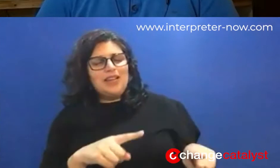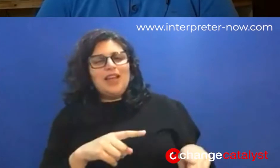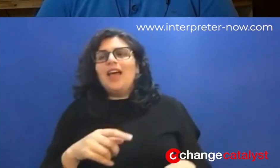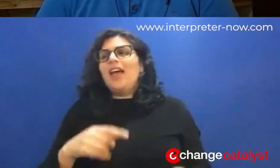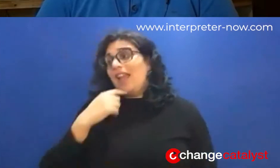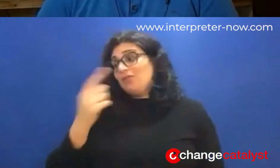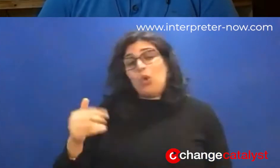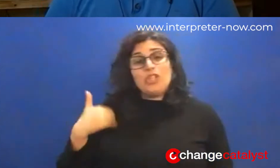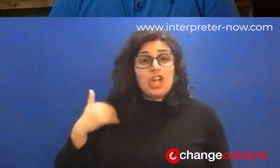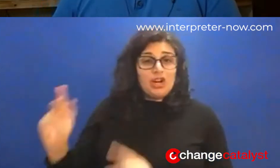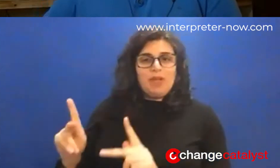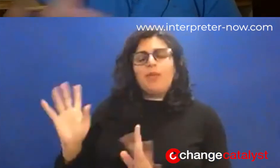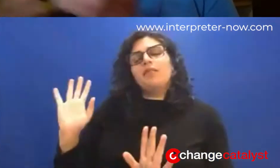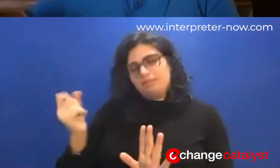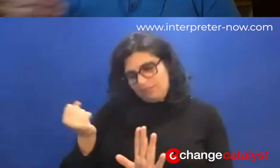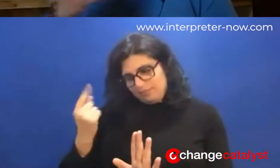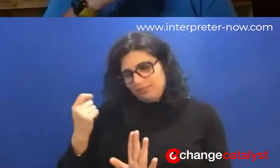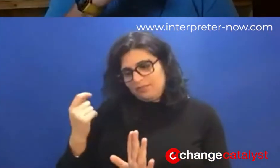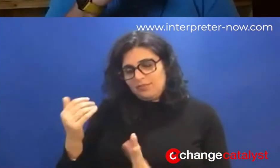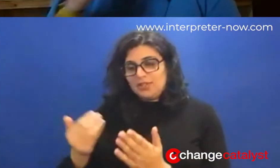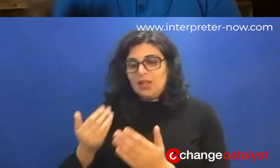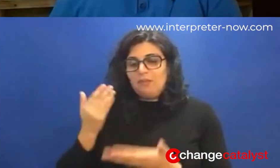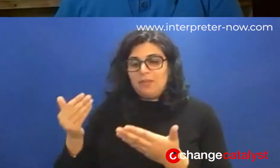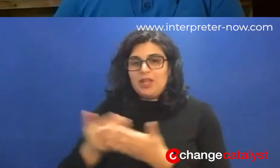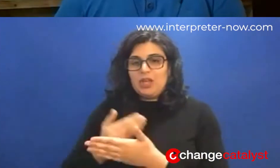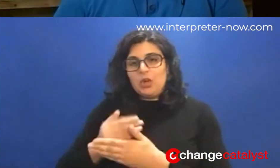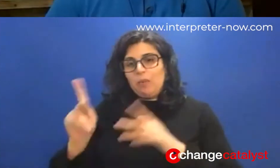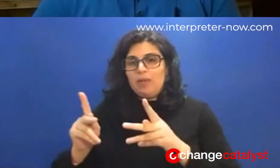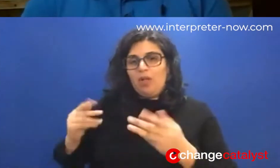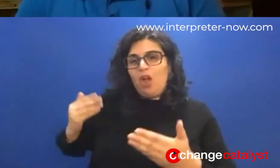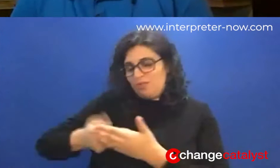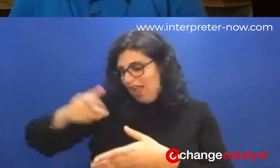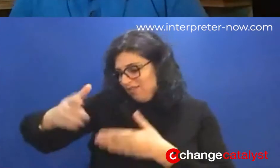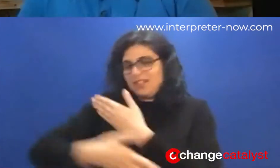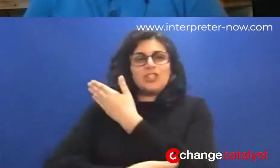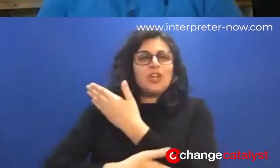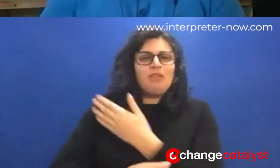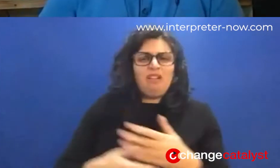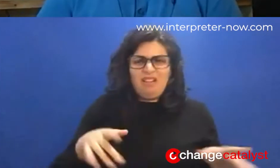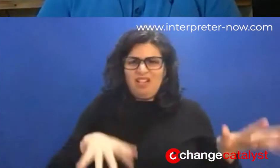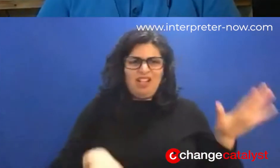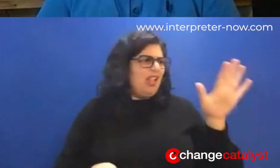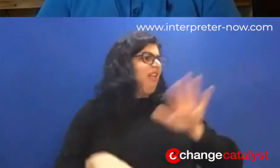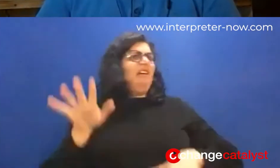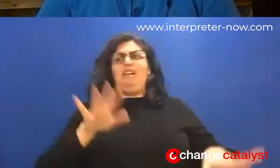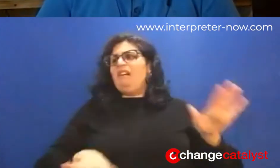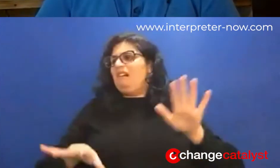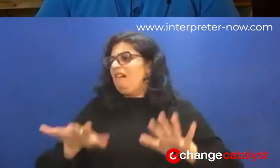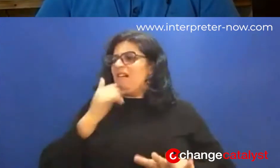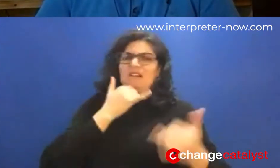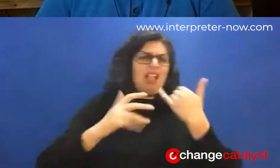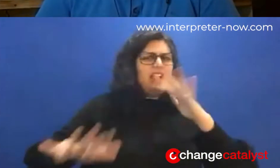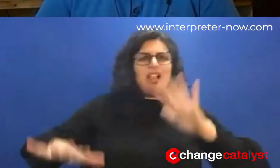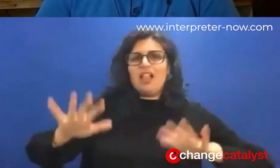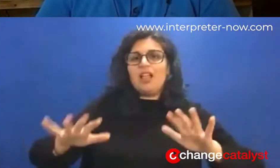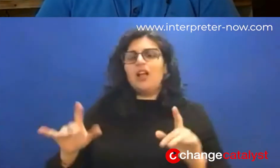look, they might be new people into the company and they might be like, oh, this and that and is wrong. And I say, look, I didn't work